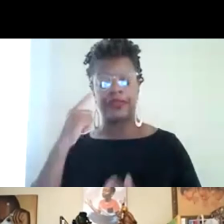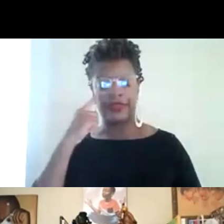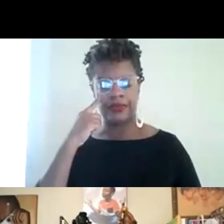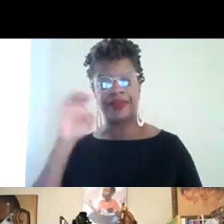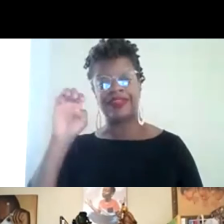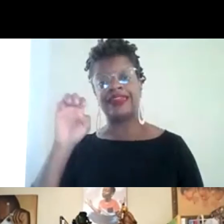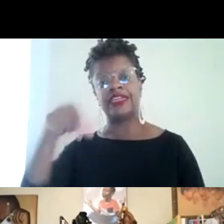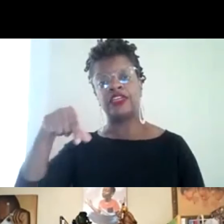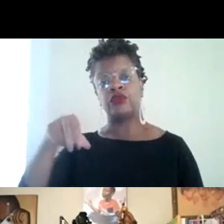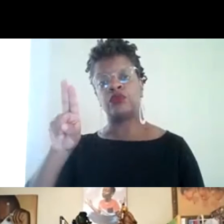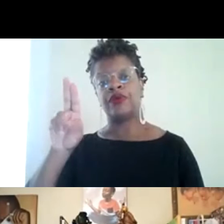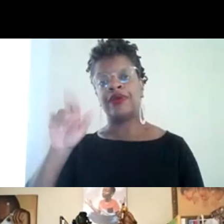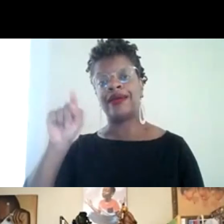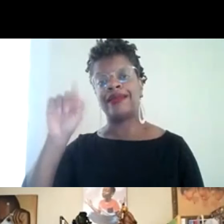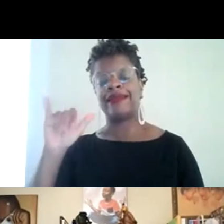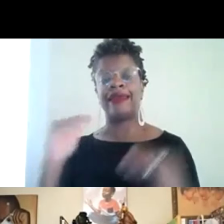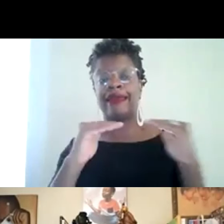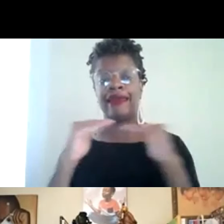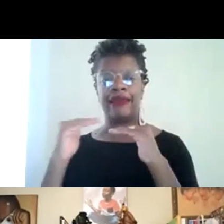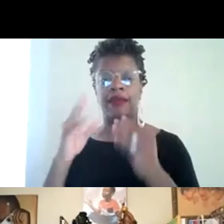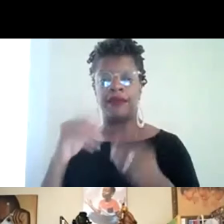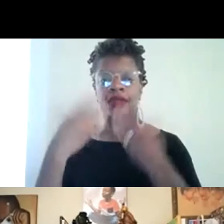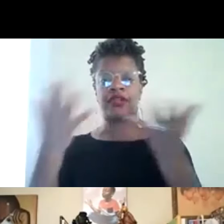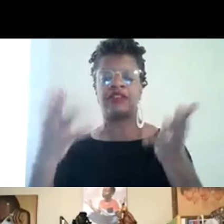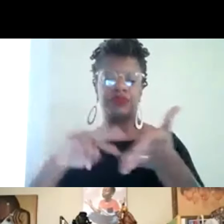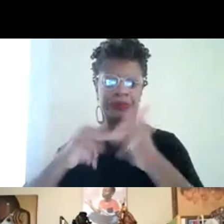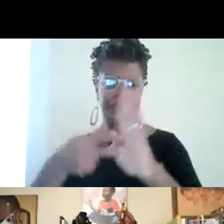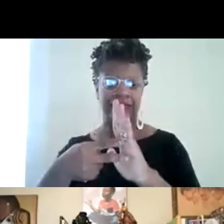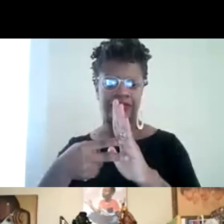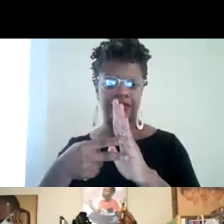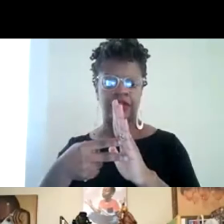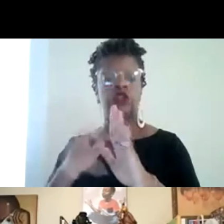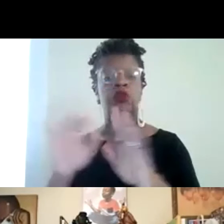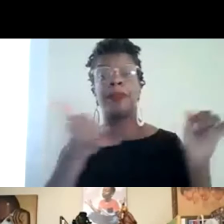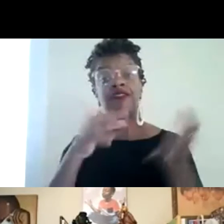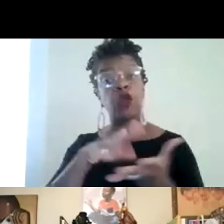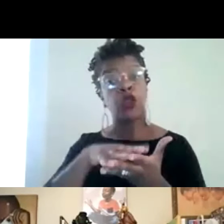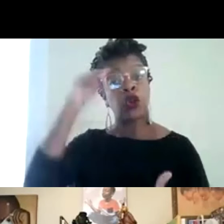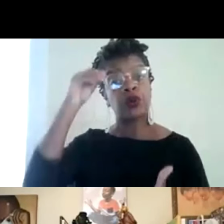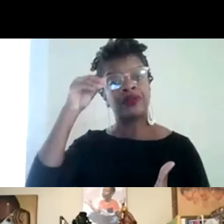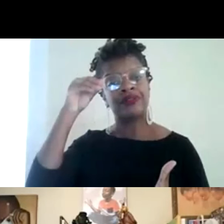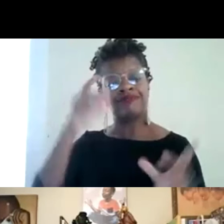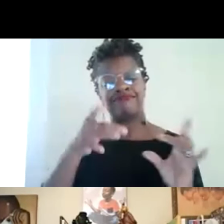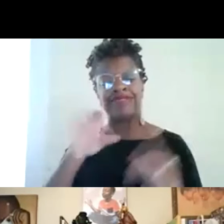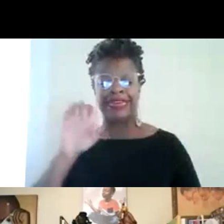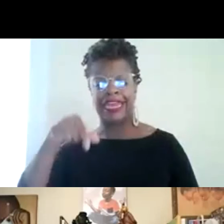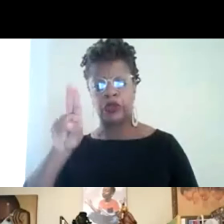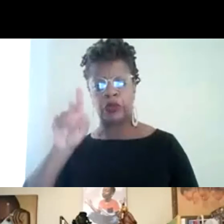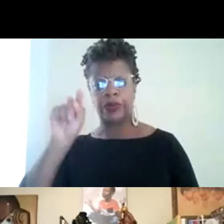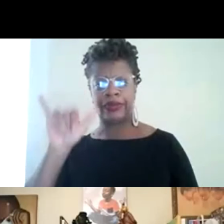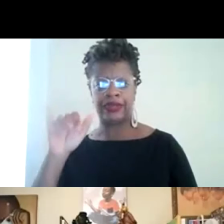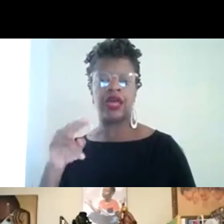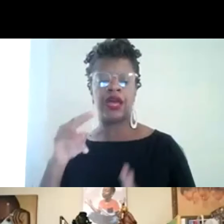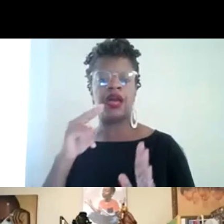I'm providing a working definition of equity, so playful learning and equity. And so I'm going to read this in